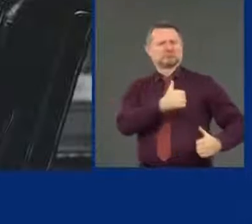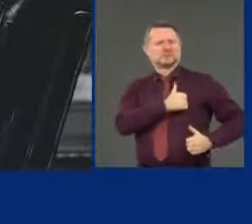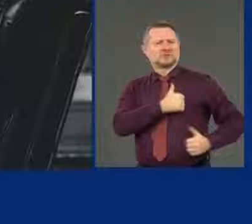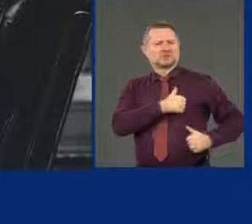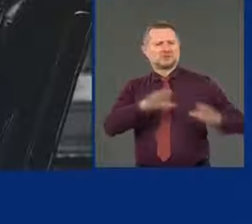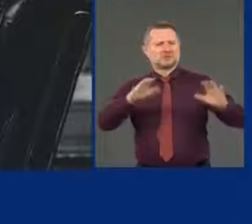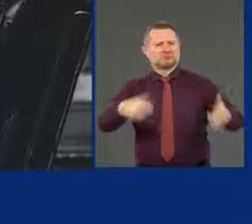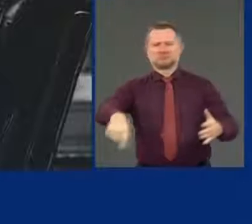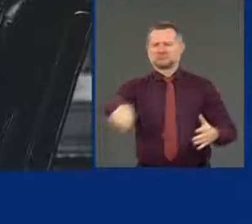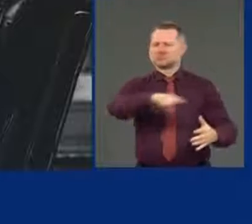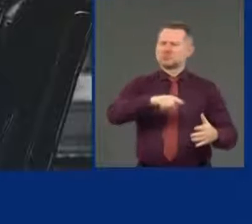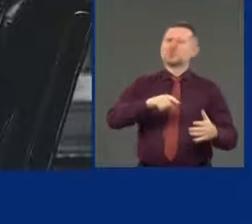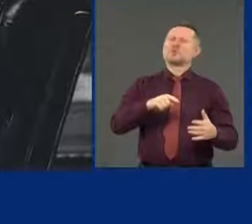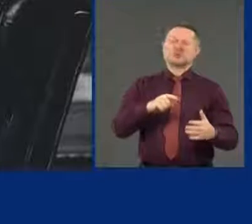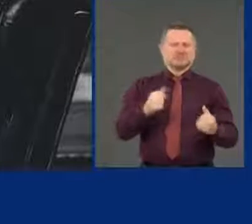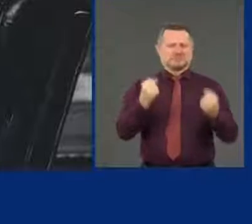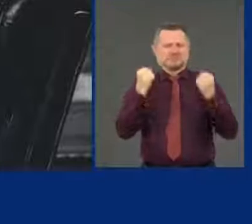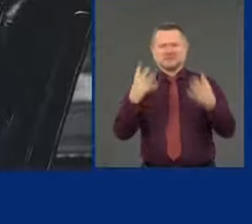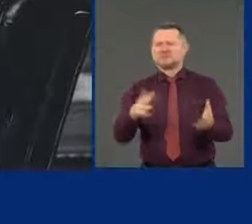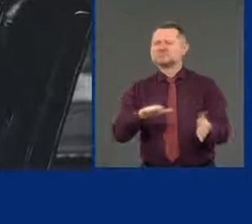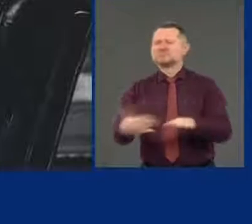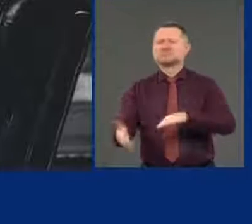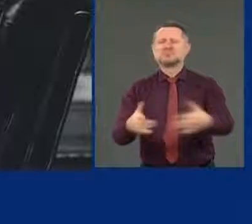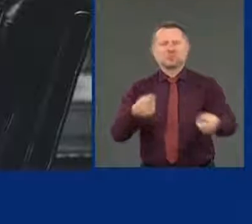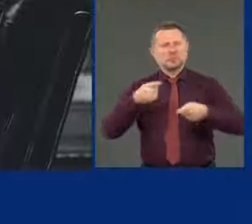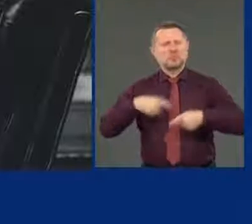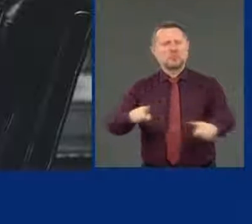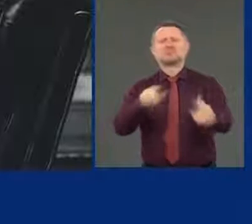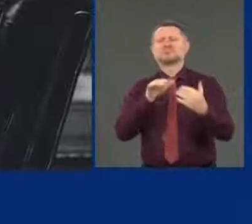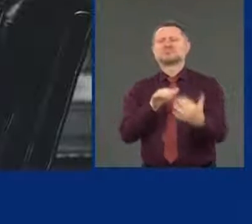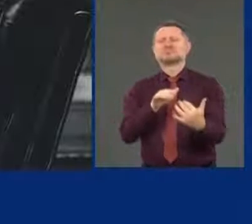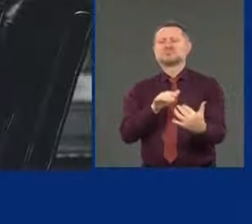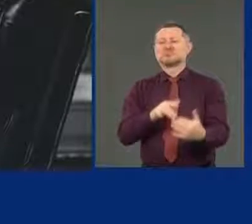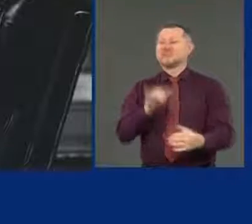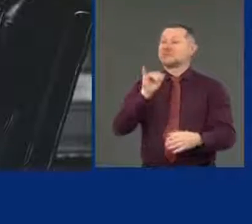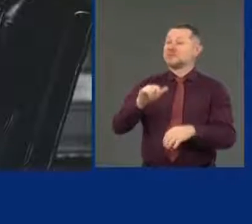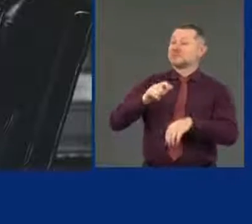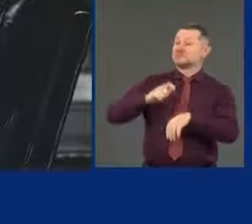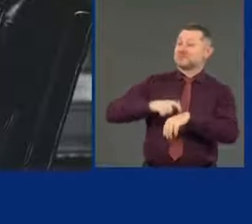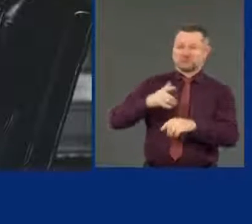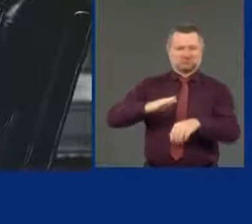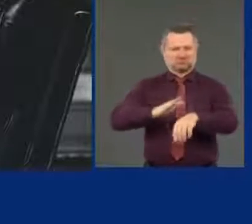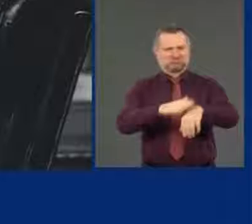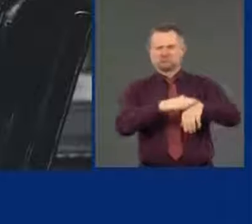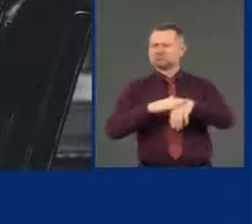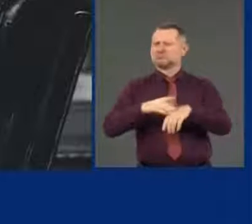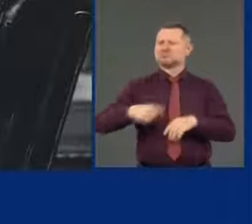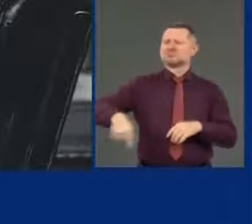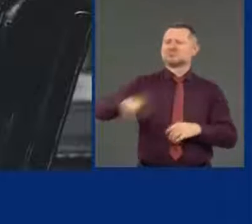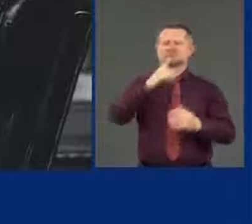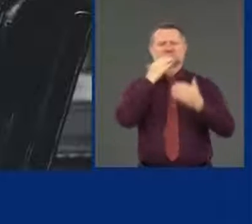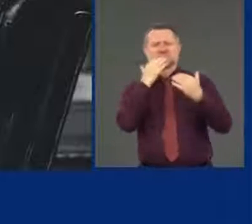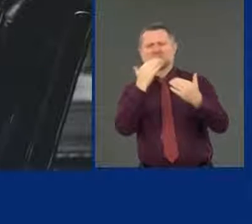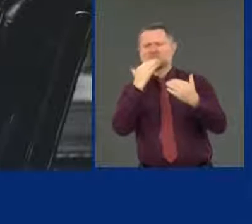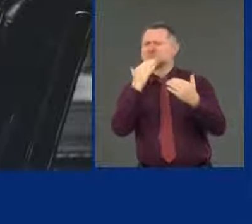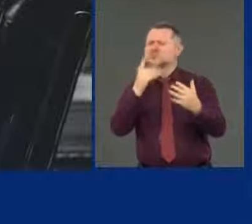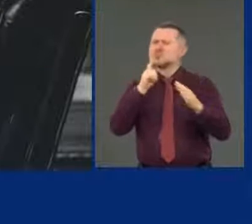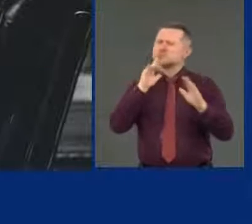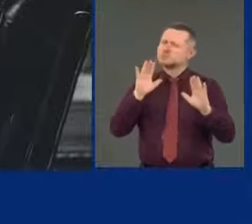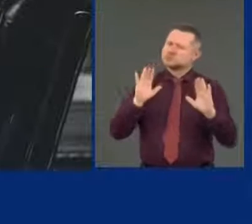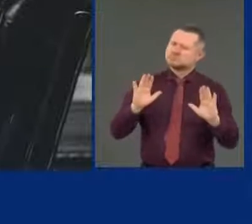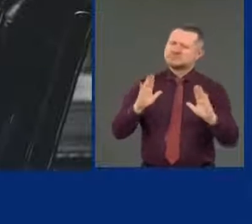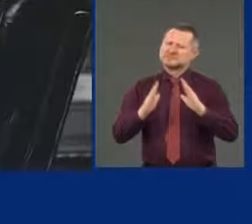the ultimate sacrifice, but he reminded us that as we express our gratitude, never forget that the highest